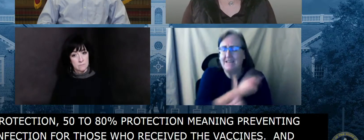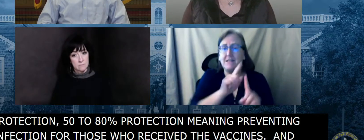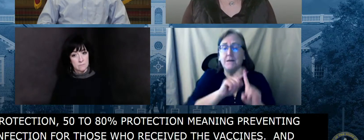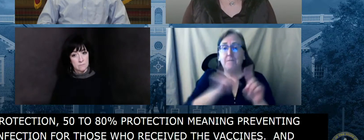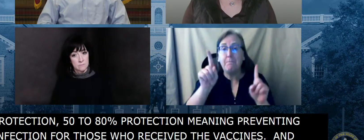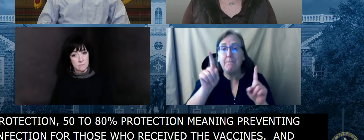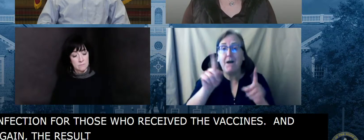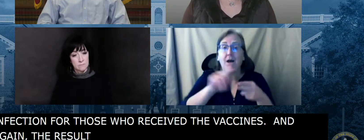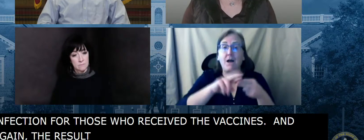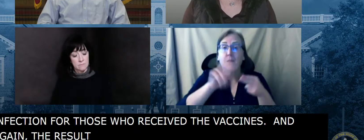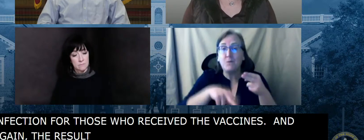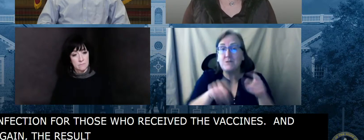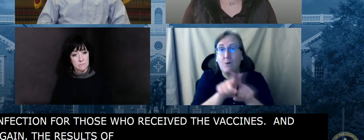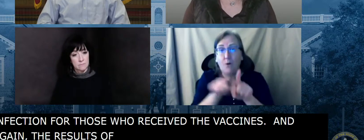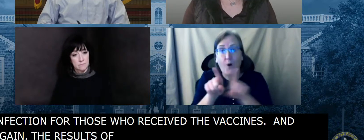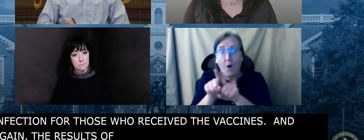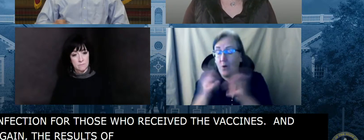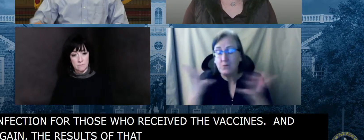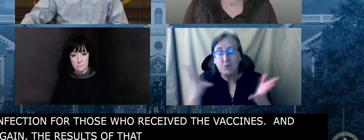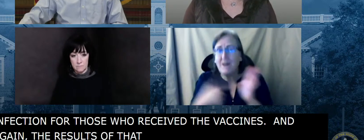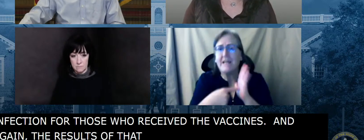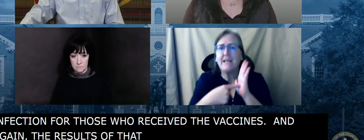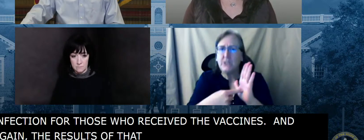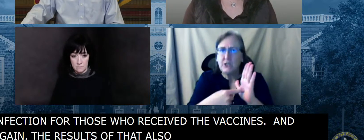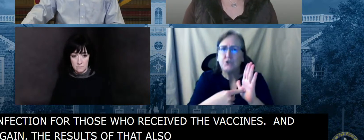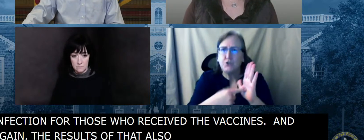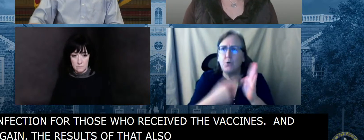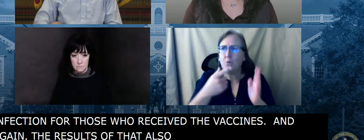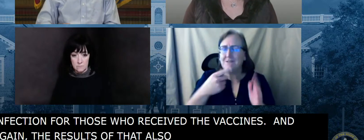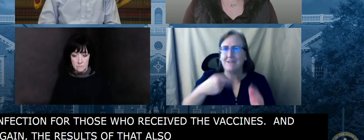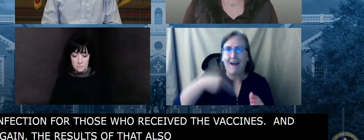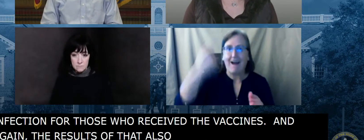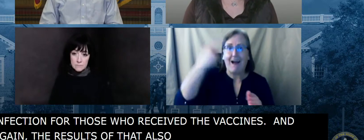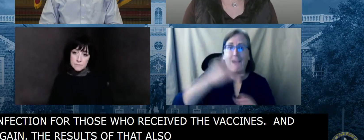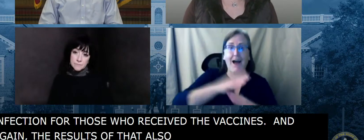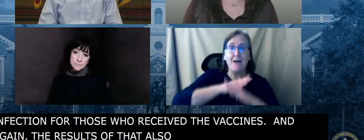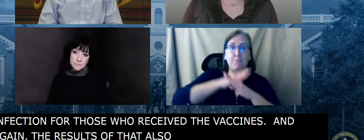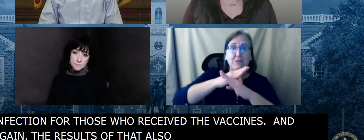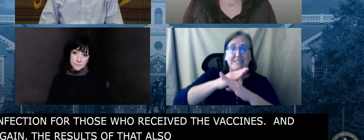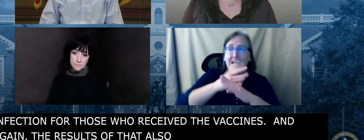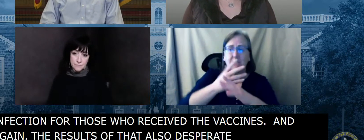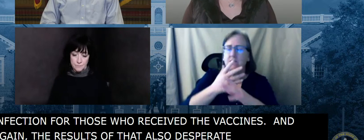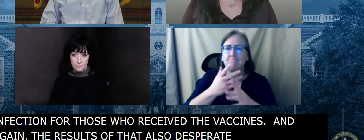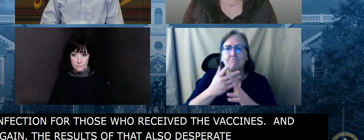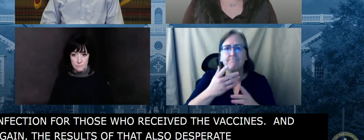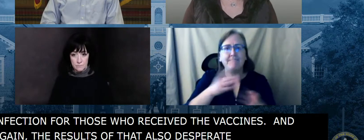of that also demonstrate, even higher protection against death